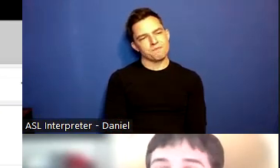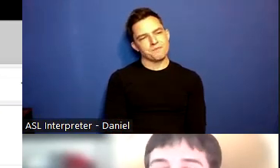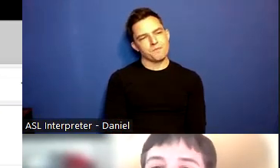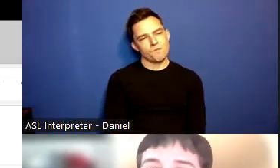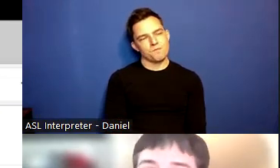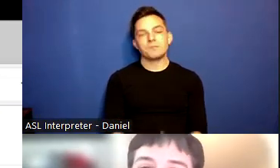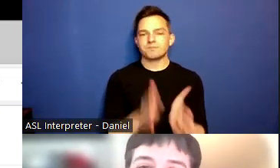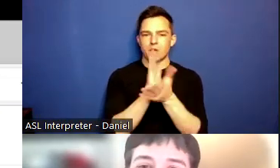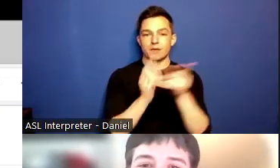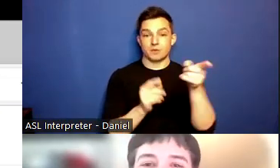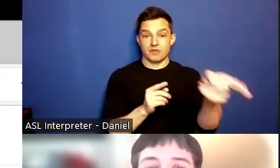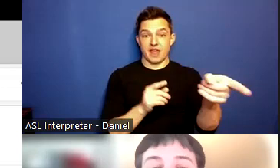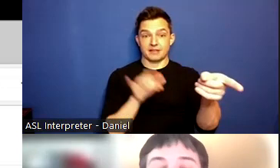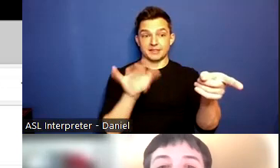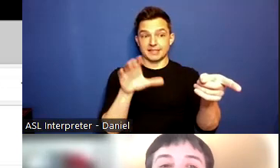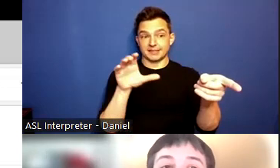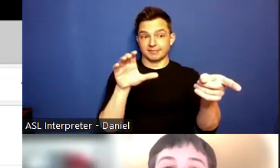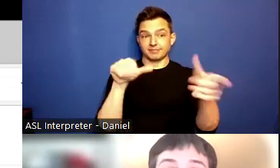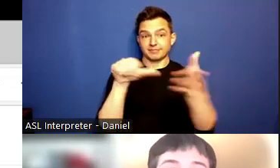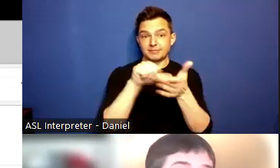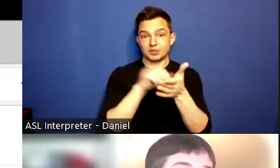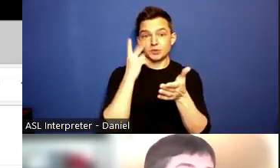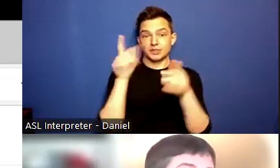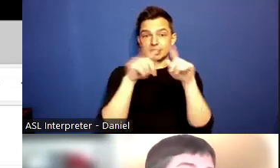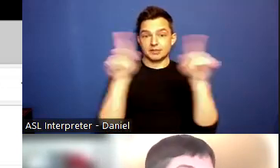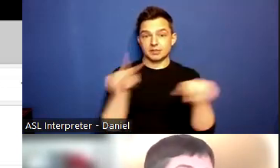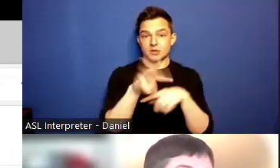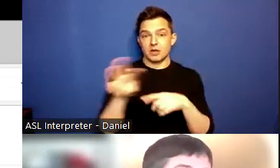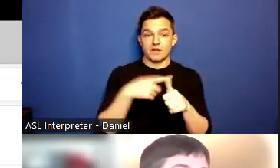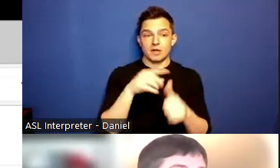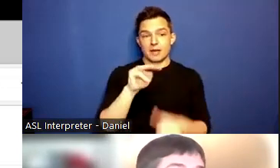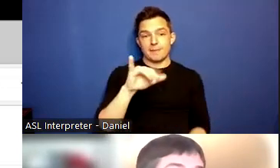All right, so that is the page that you will see when you first visit